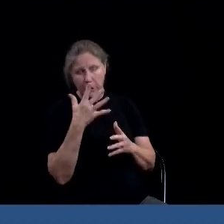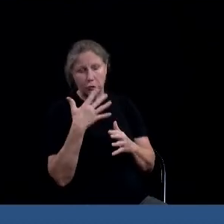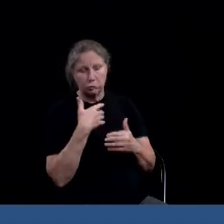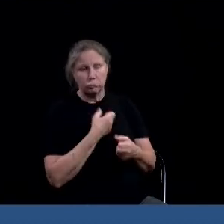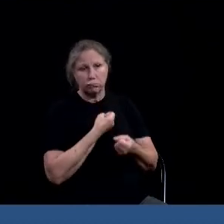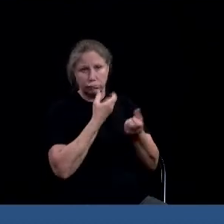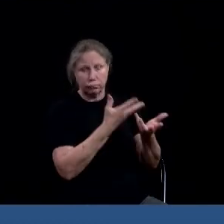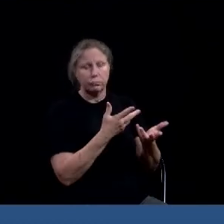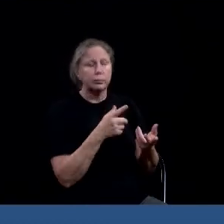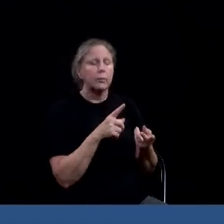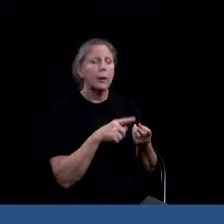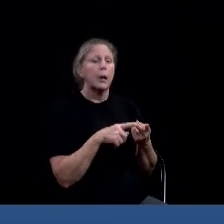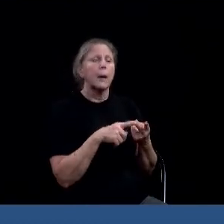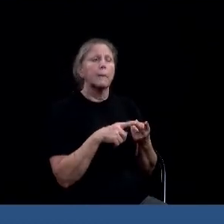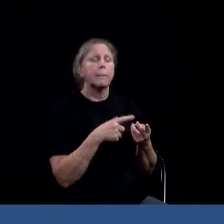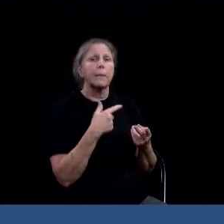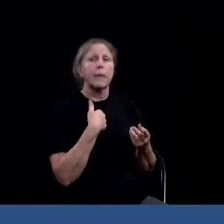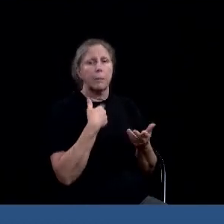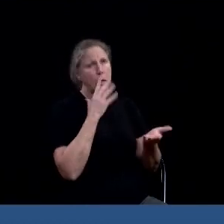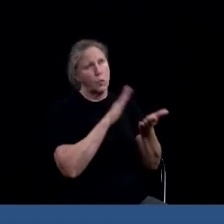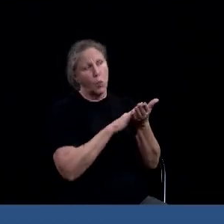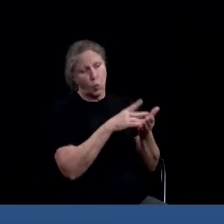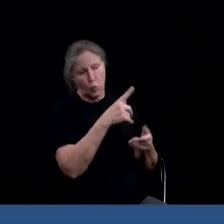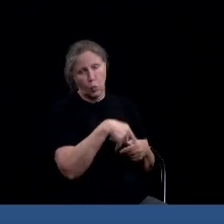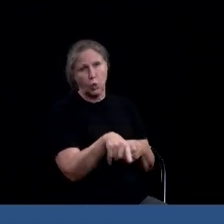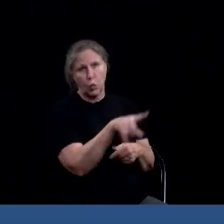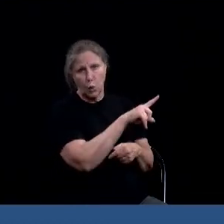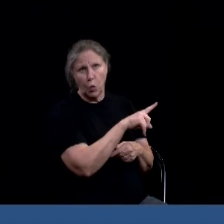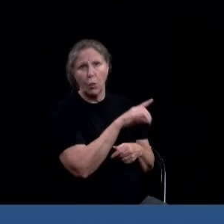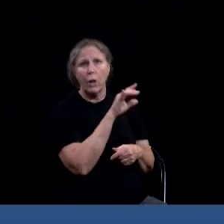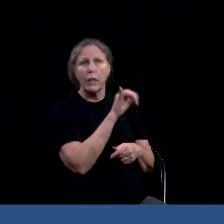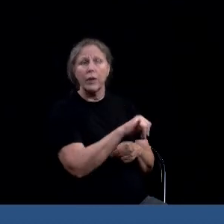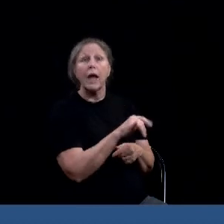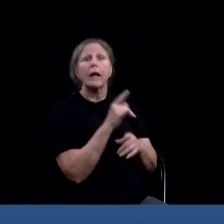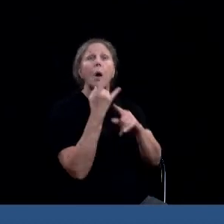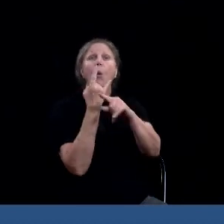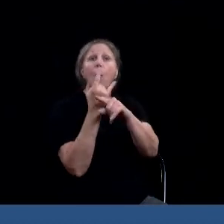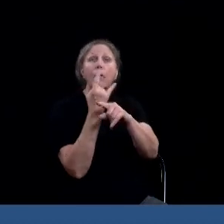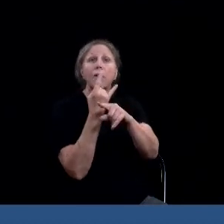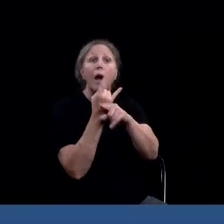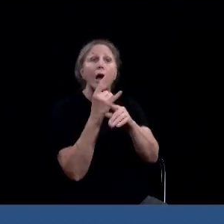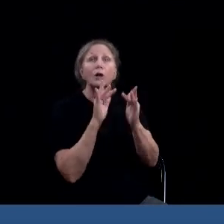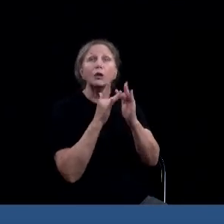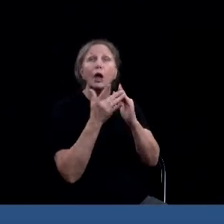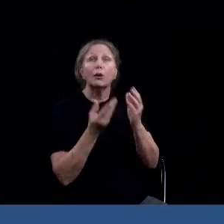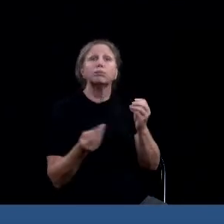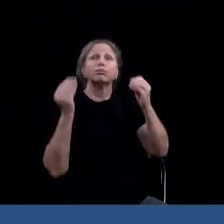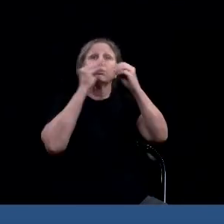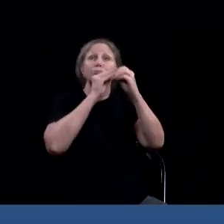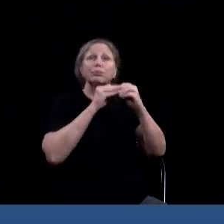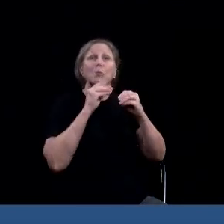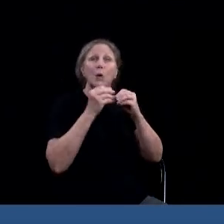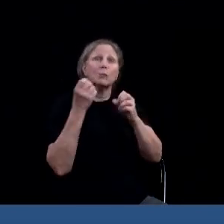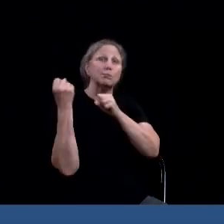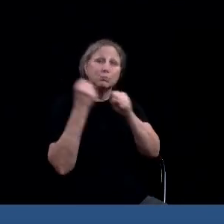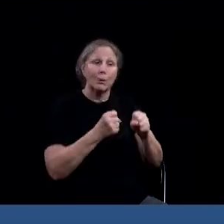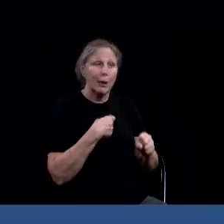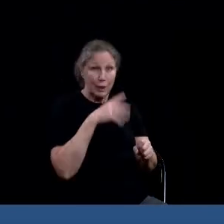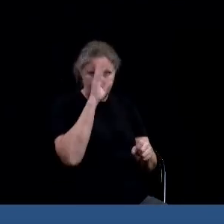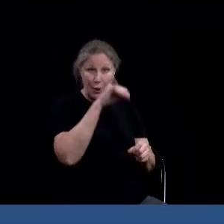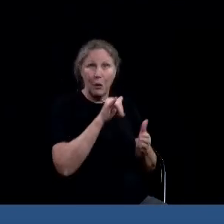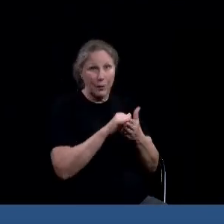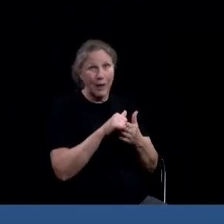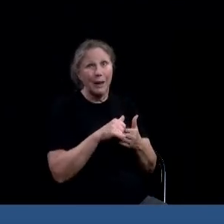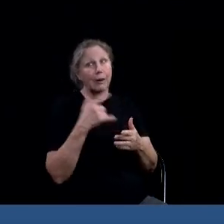for increasing the bandwidth on your broadband, because we all know, if you didn't know, you learned over the past 6 months how important your